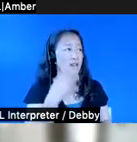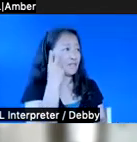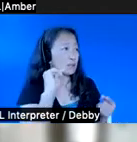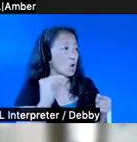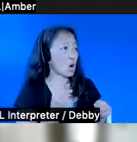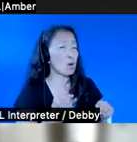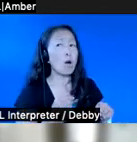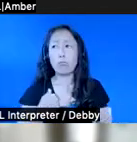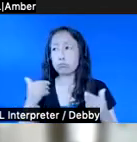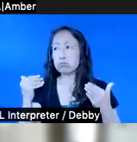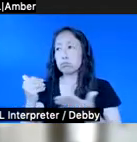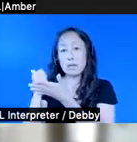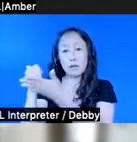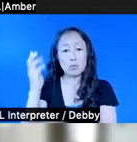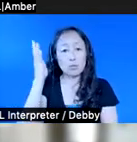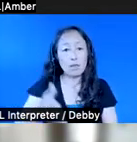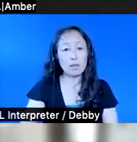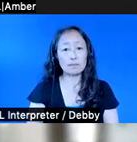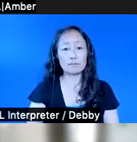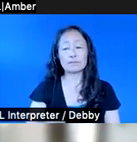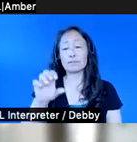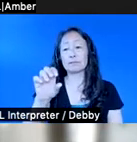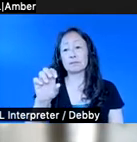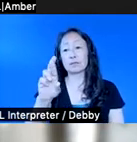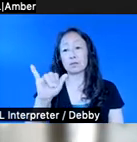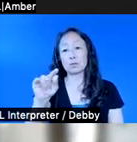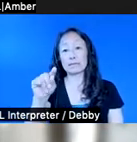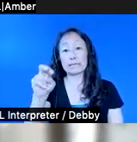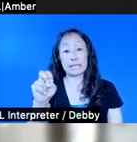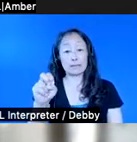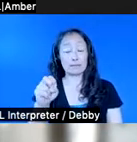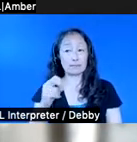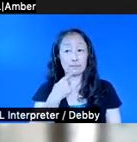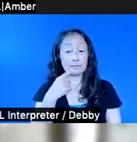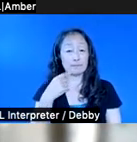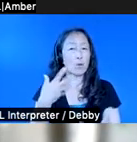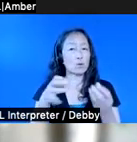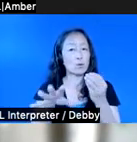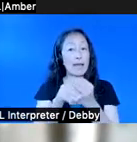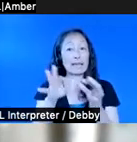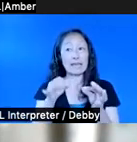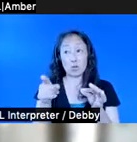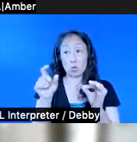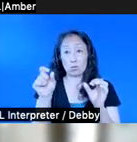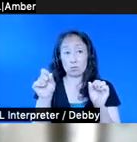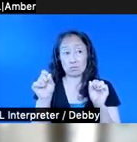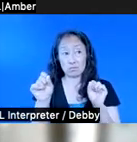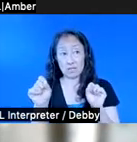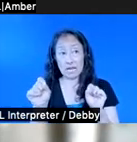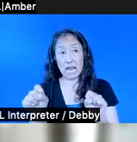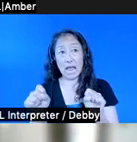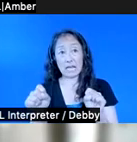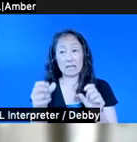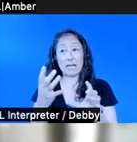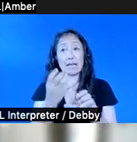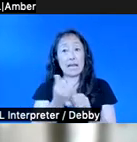help them. I might add, if you have the ability to get another advocate involved for the other